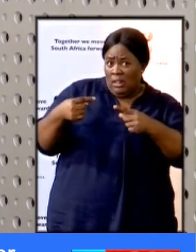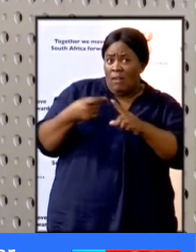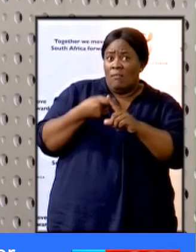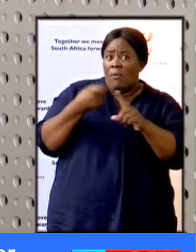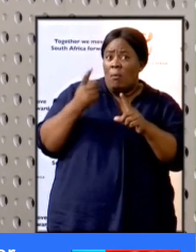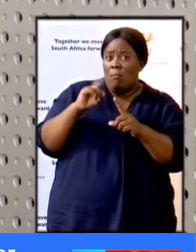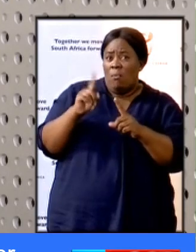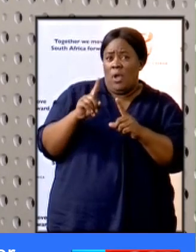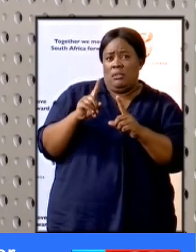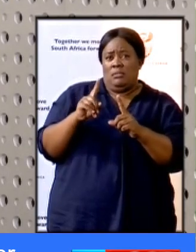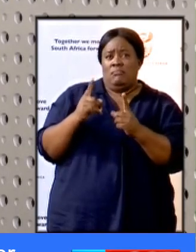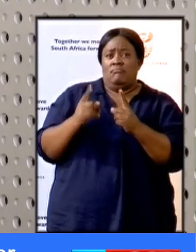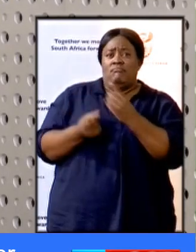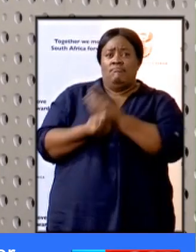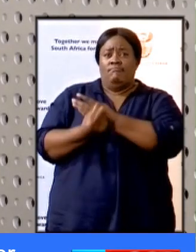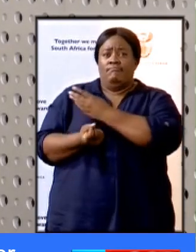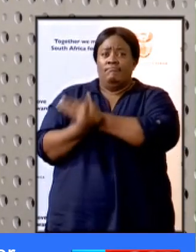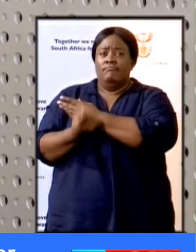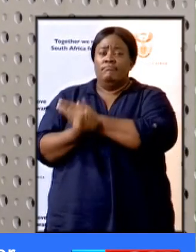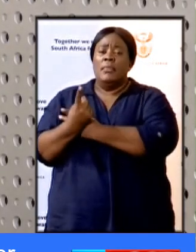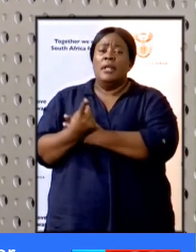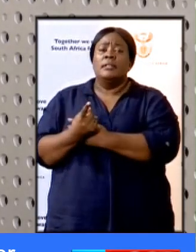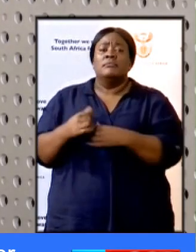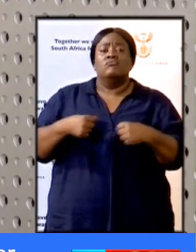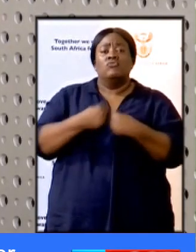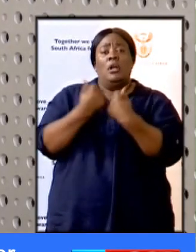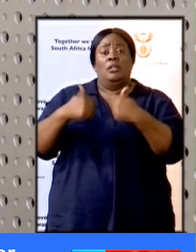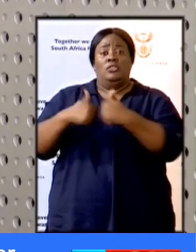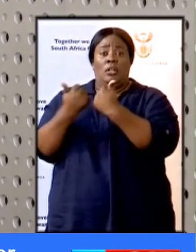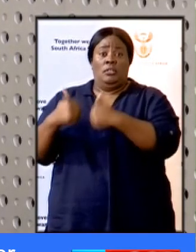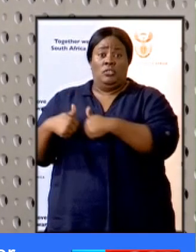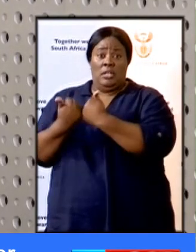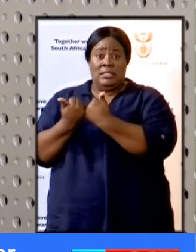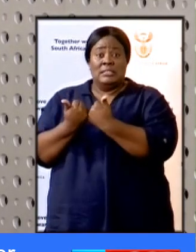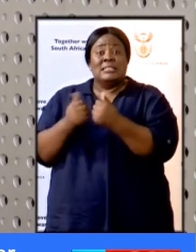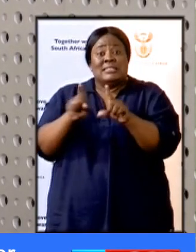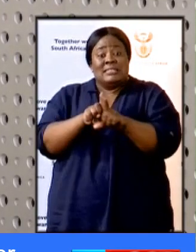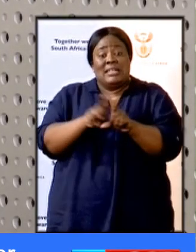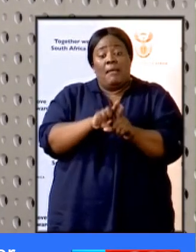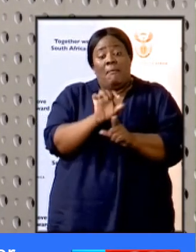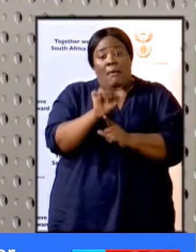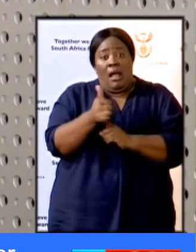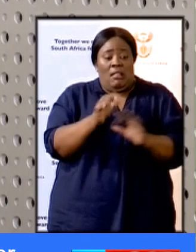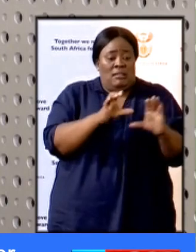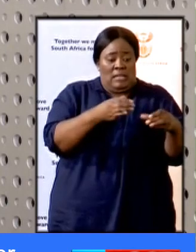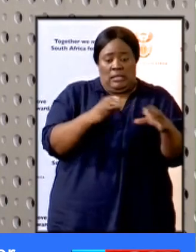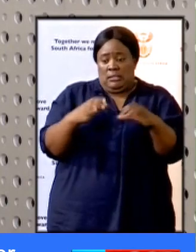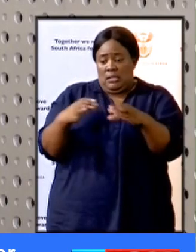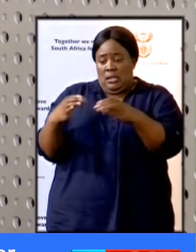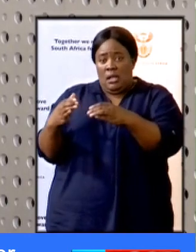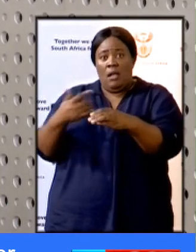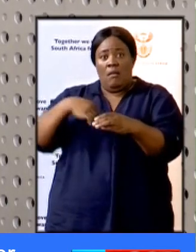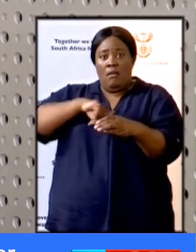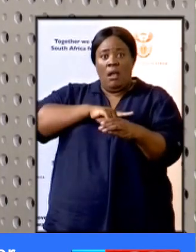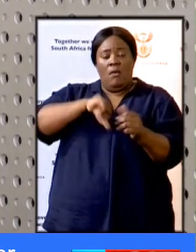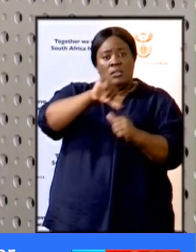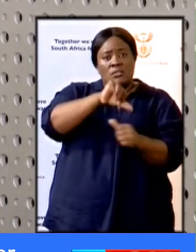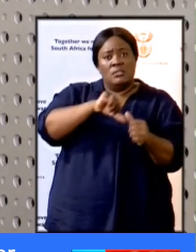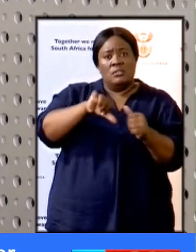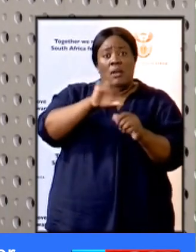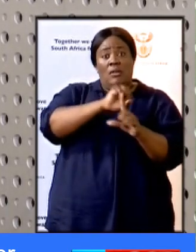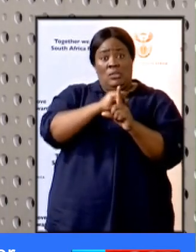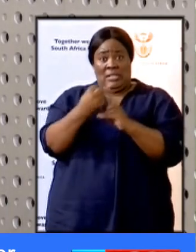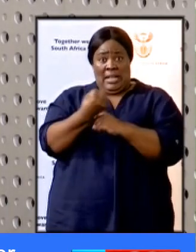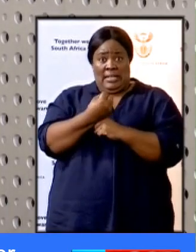this unprecedented challenge. Like all the other sectors in our society, we have been forced to take